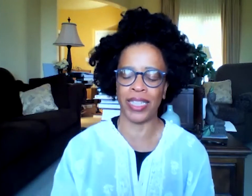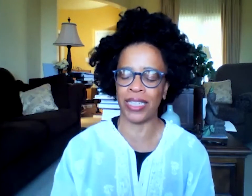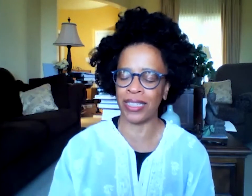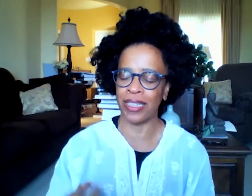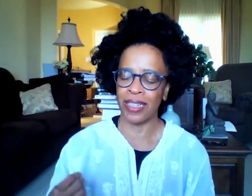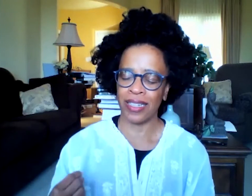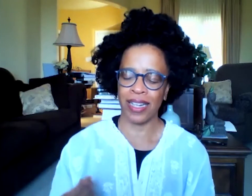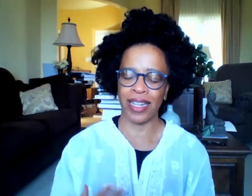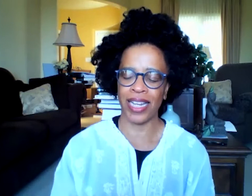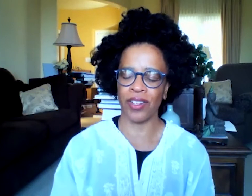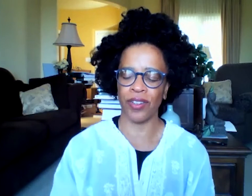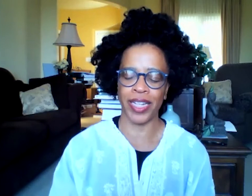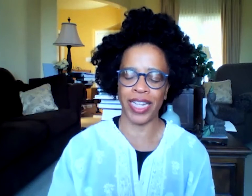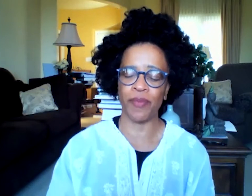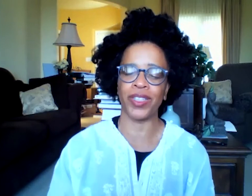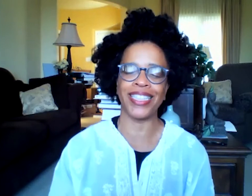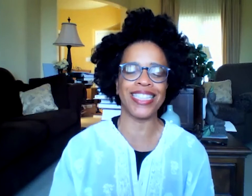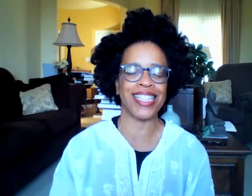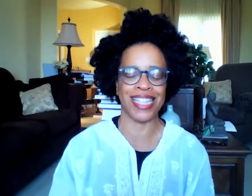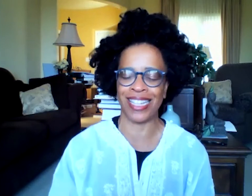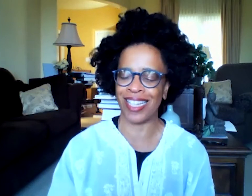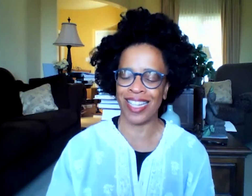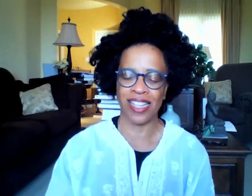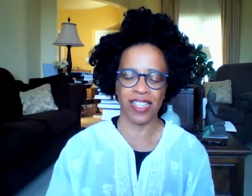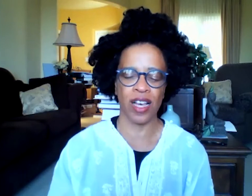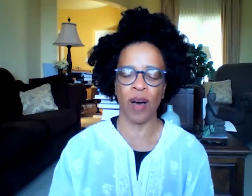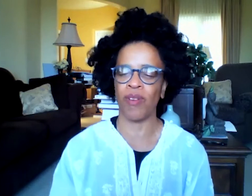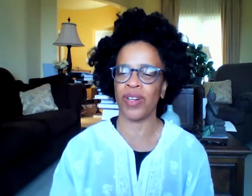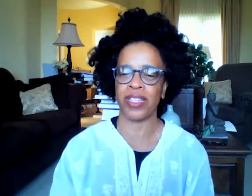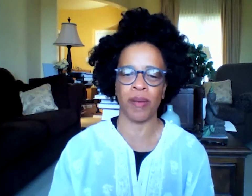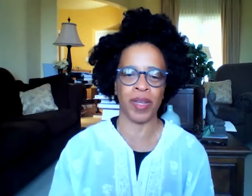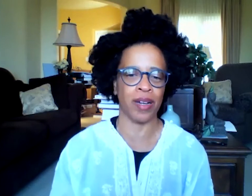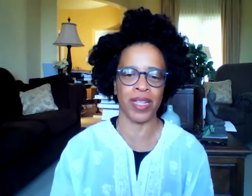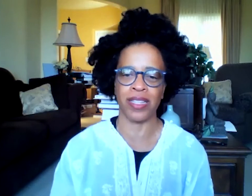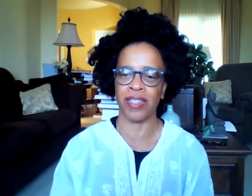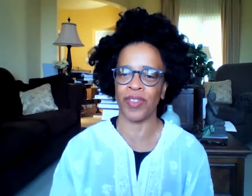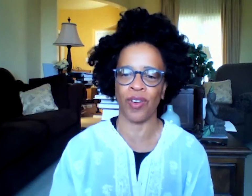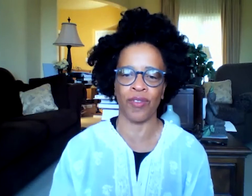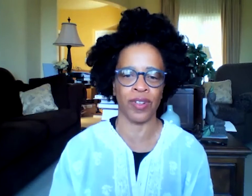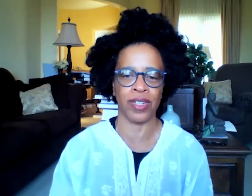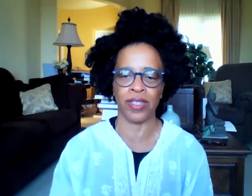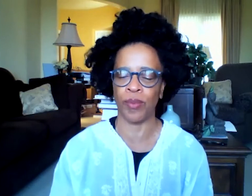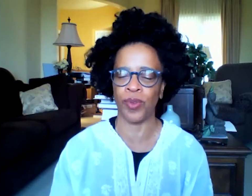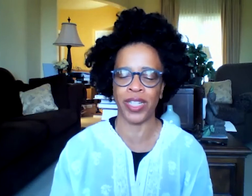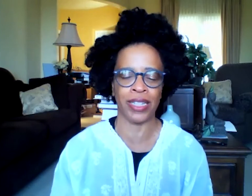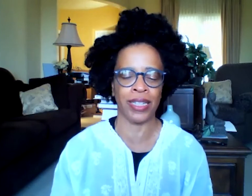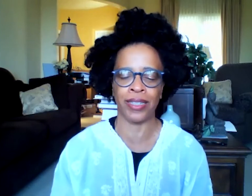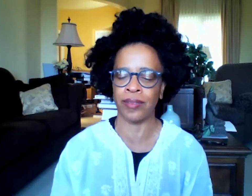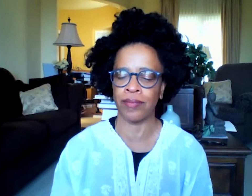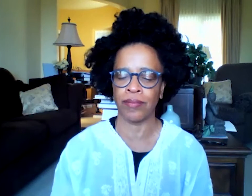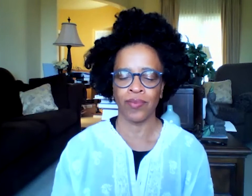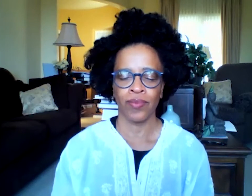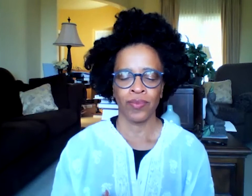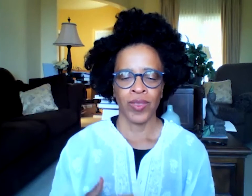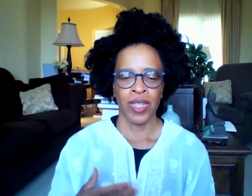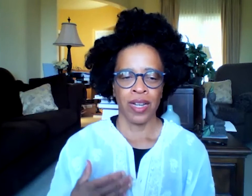our body and kind of integrating and releasing some of what's coming up that's difficult for us. So breathing